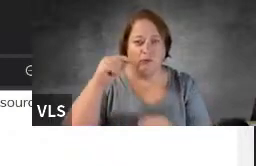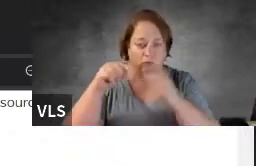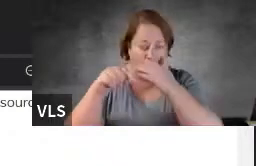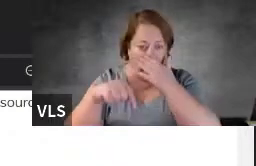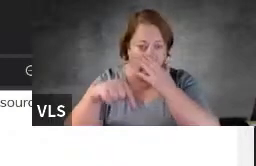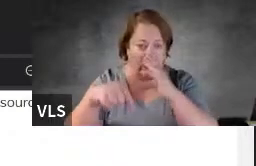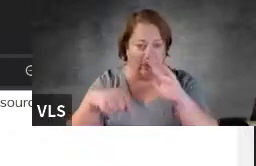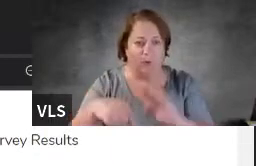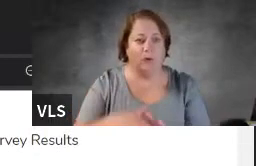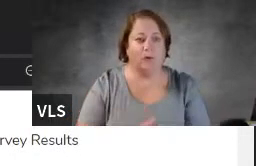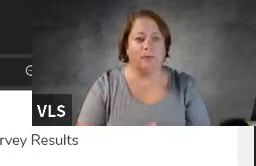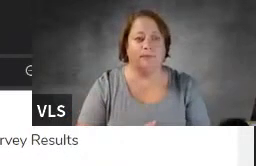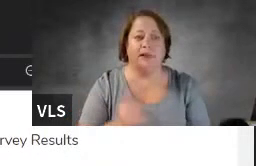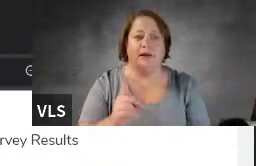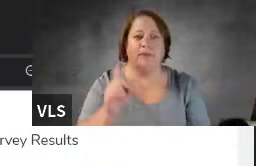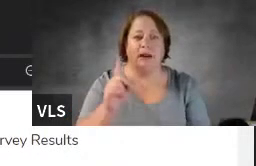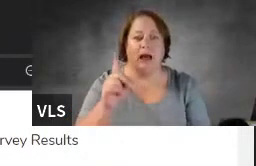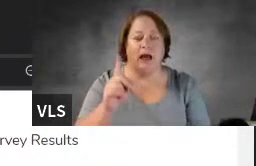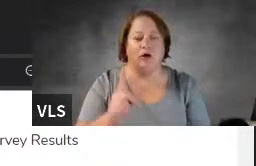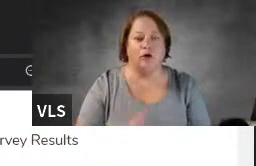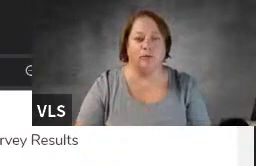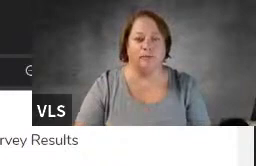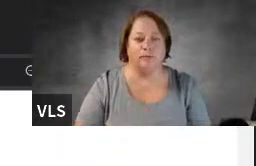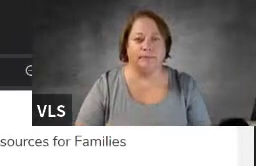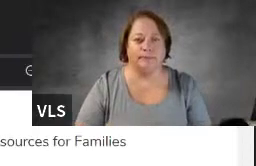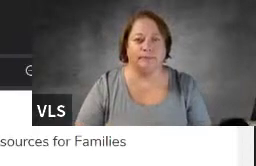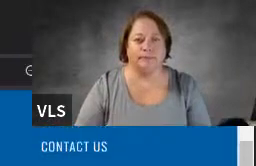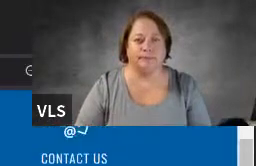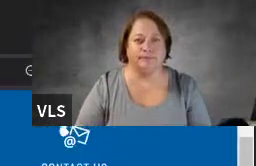a little bit higher,